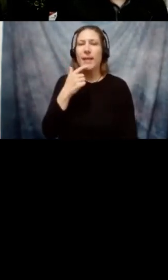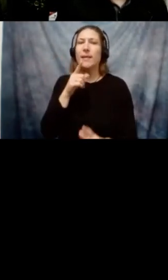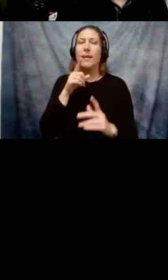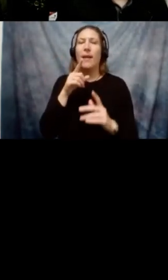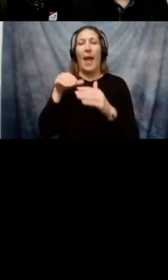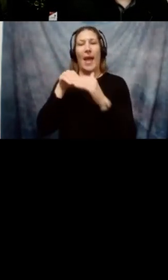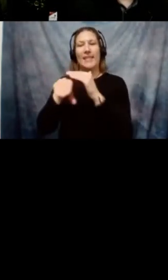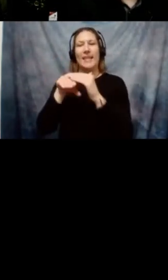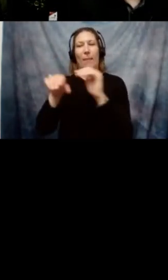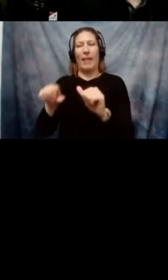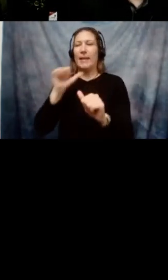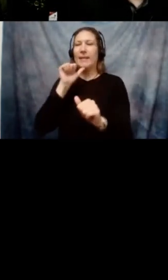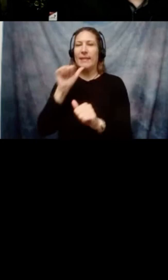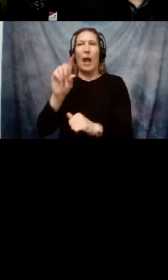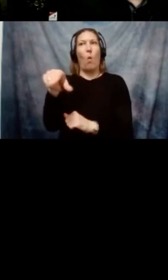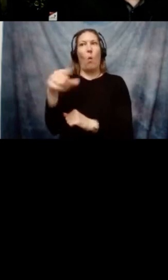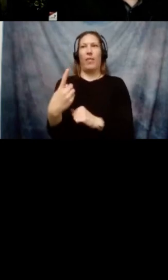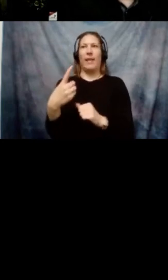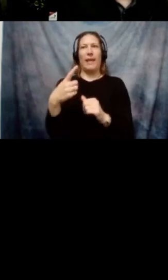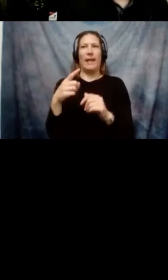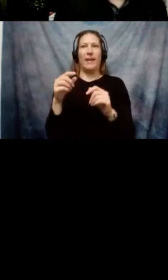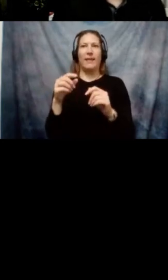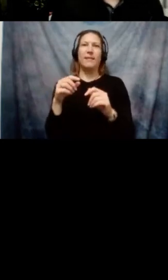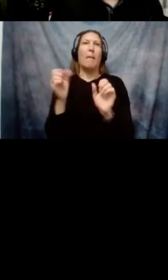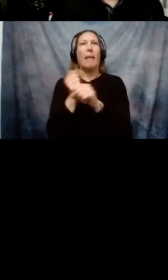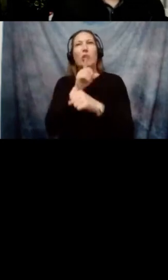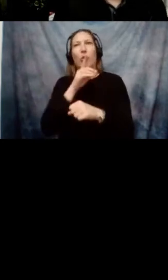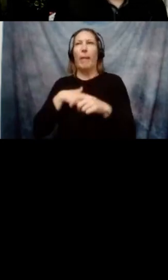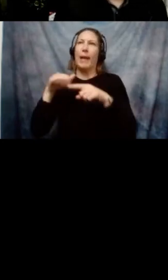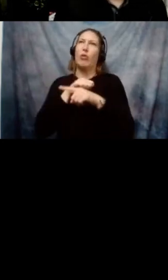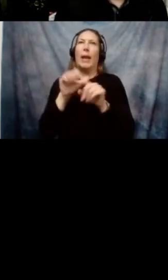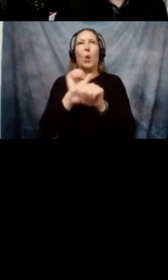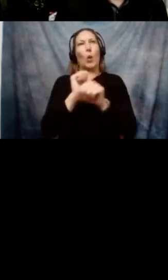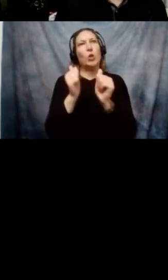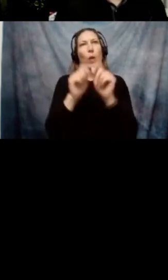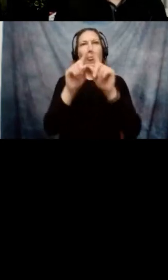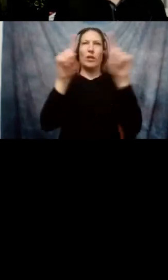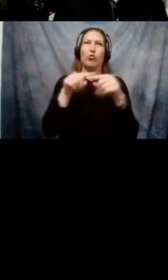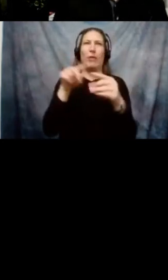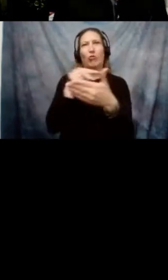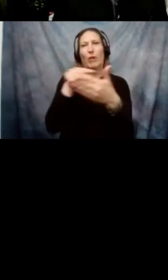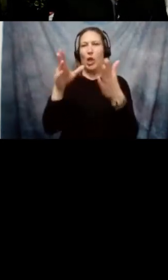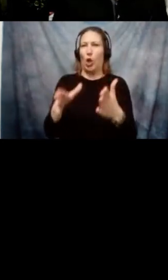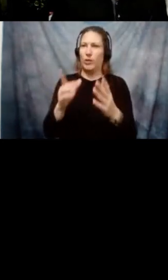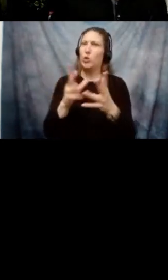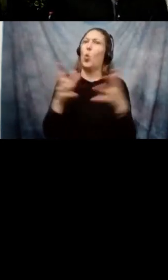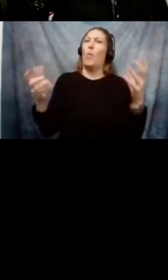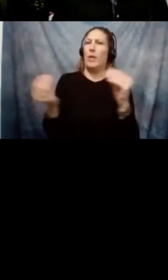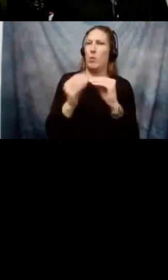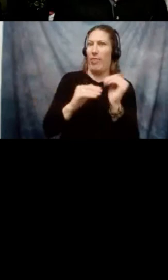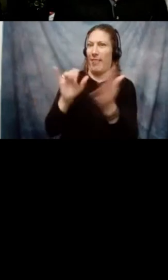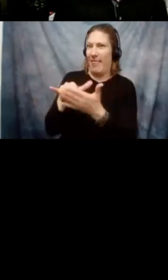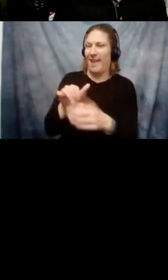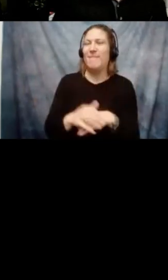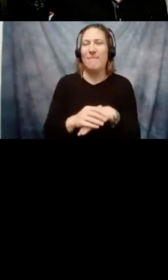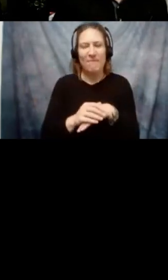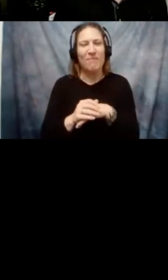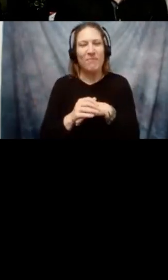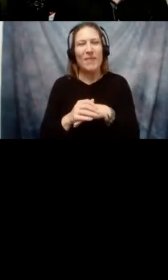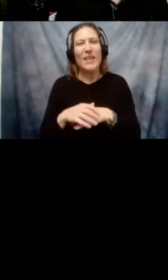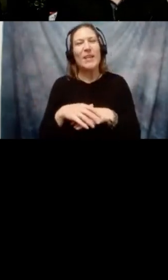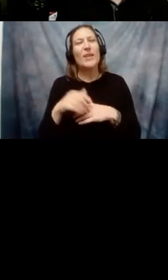lives. A powerful story to remember. Let's see. Chris Willis, accessibility is so much more than making your training work with screen